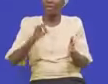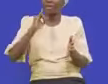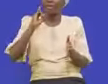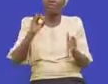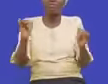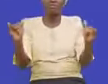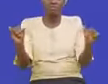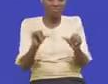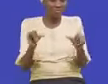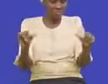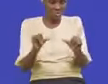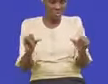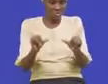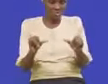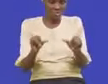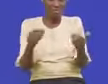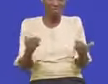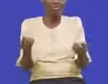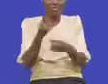Kristo ma egale egbe